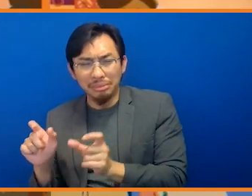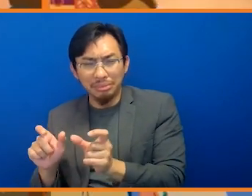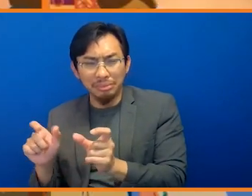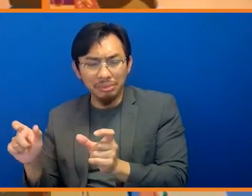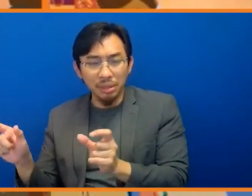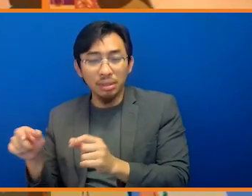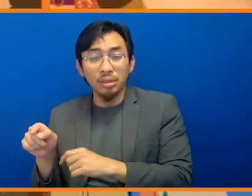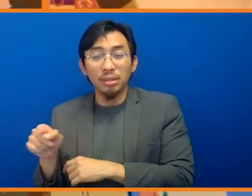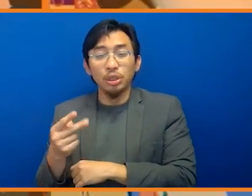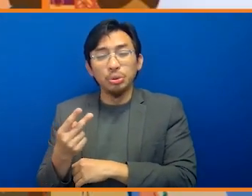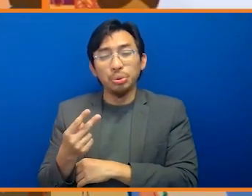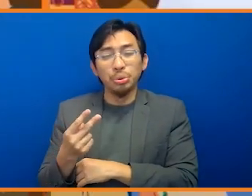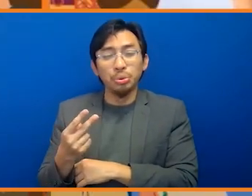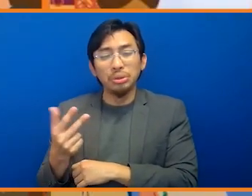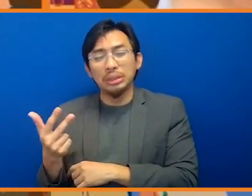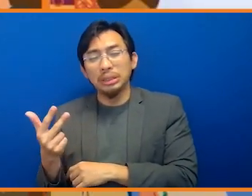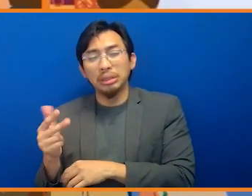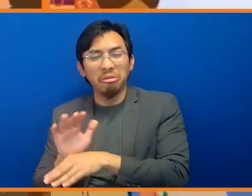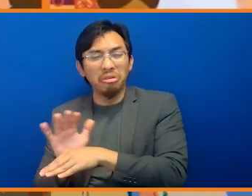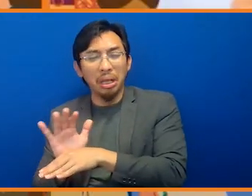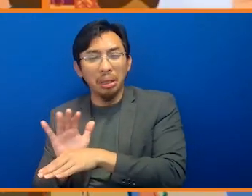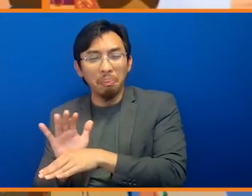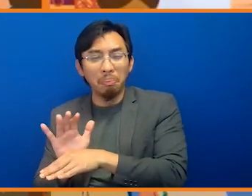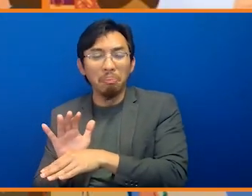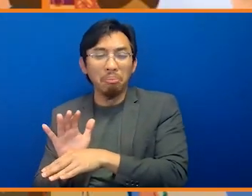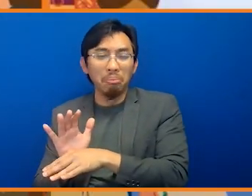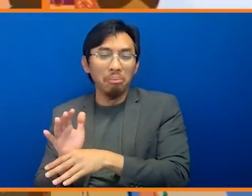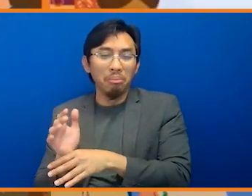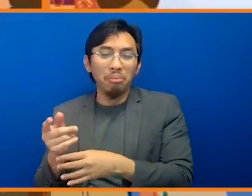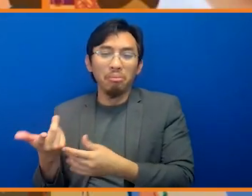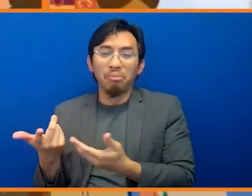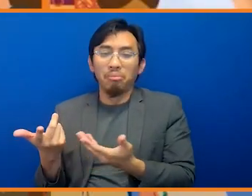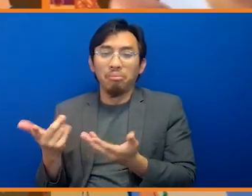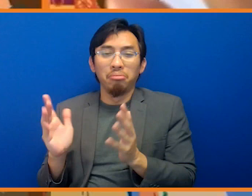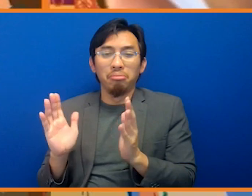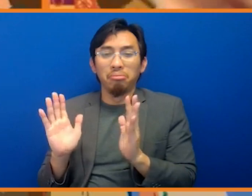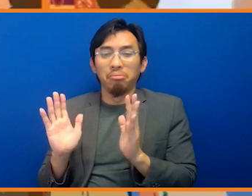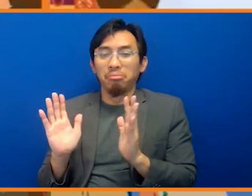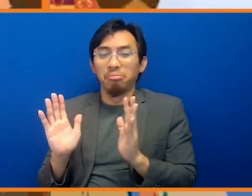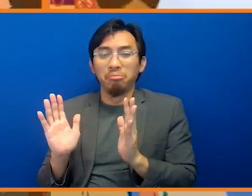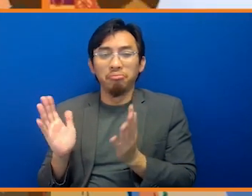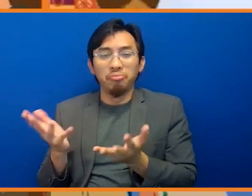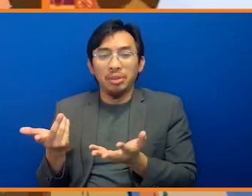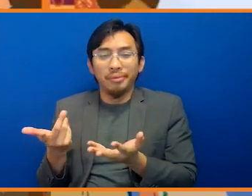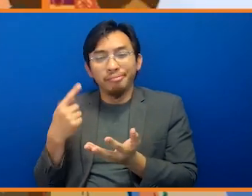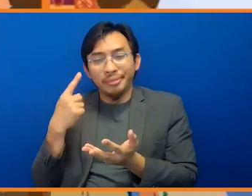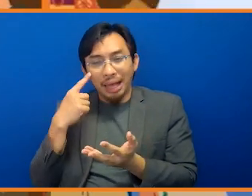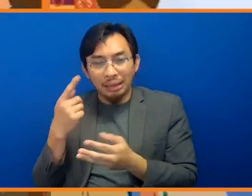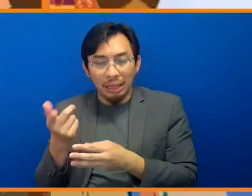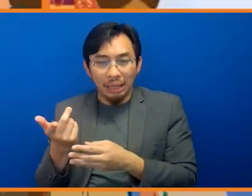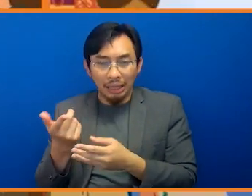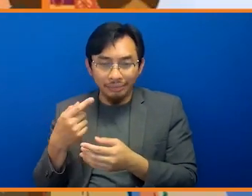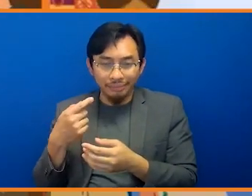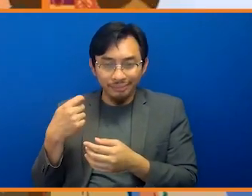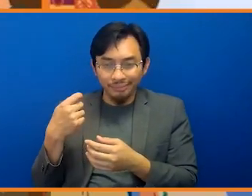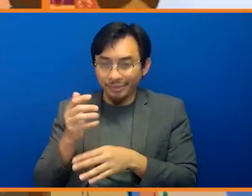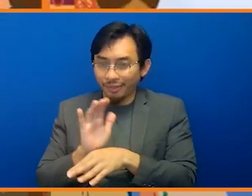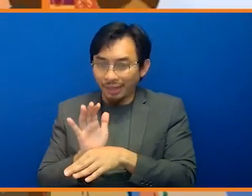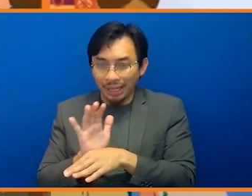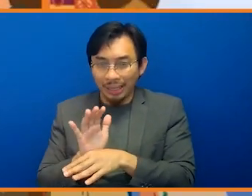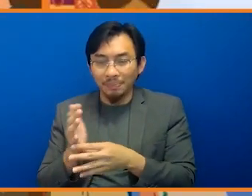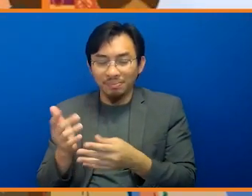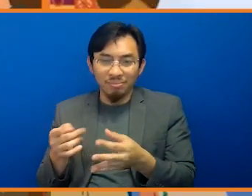Delisa, and some 2 or 3 other films, but that's all. So I think the film